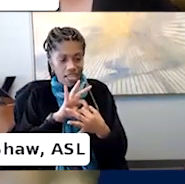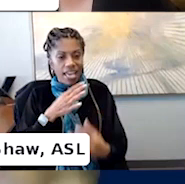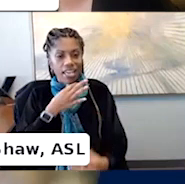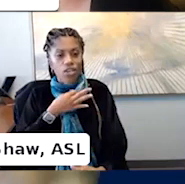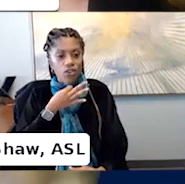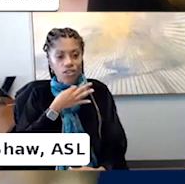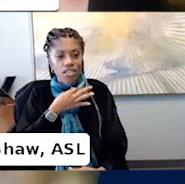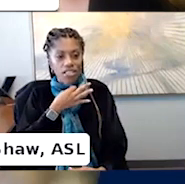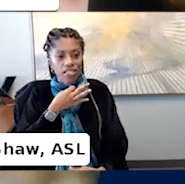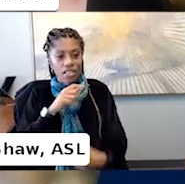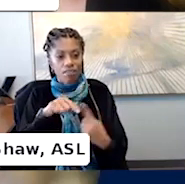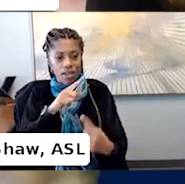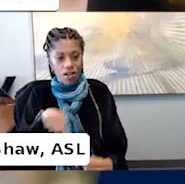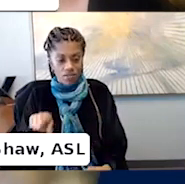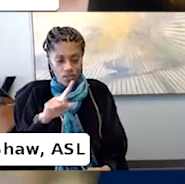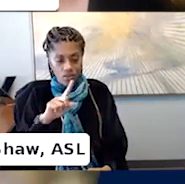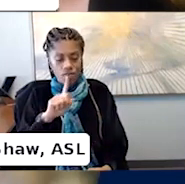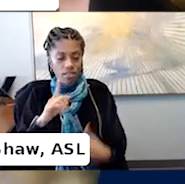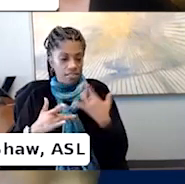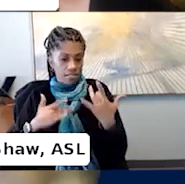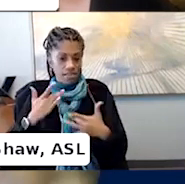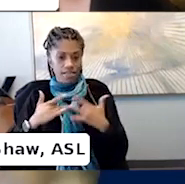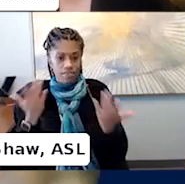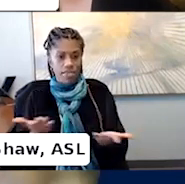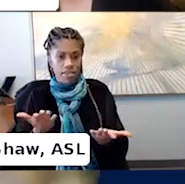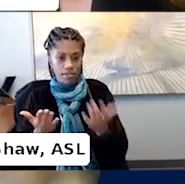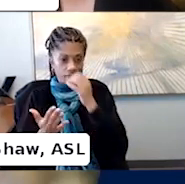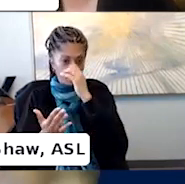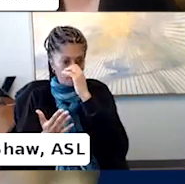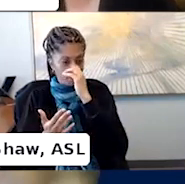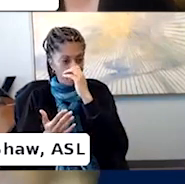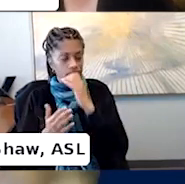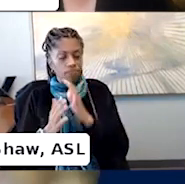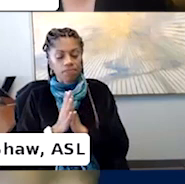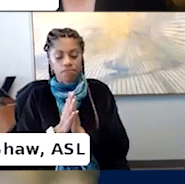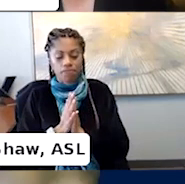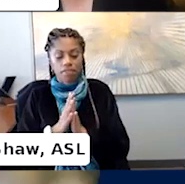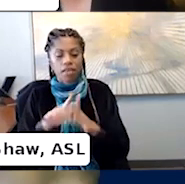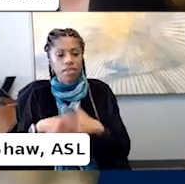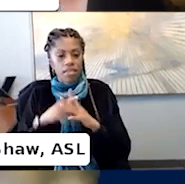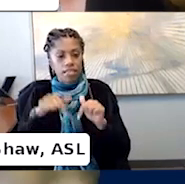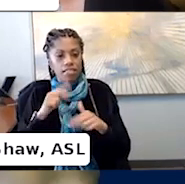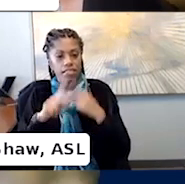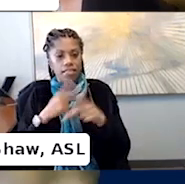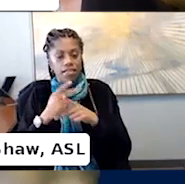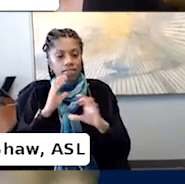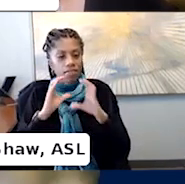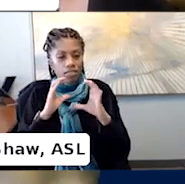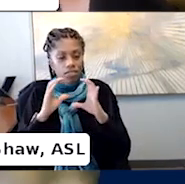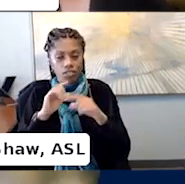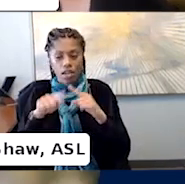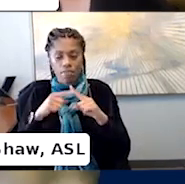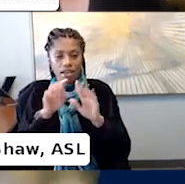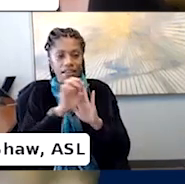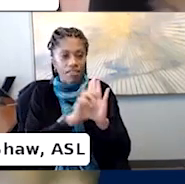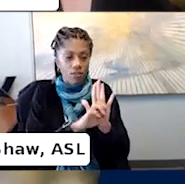about all of you. We are really excited to be entering in this conversation with all of you about ethical storytelling in